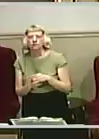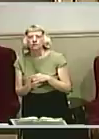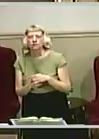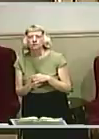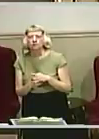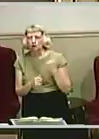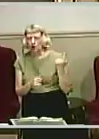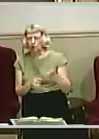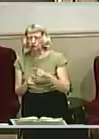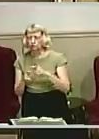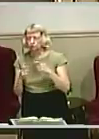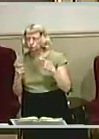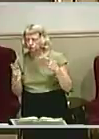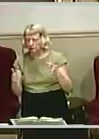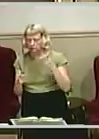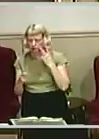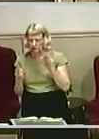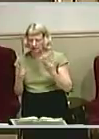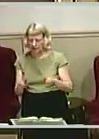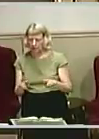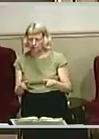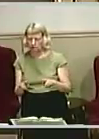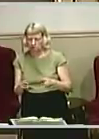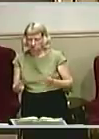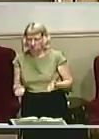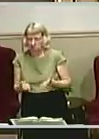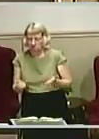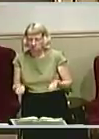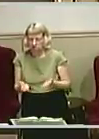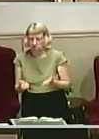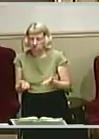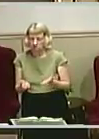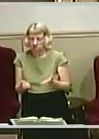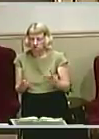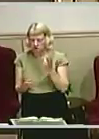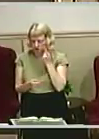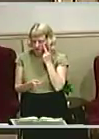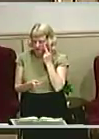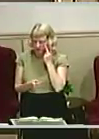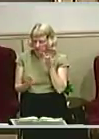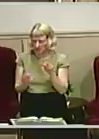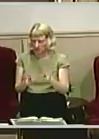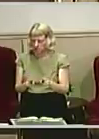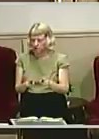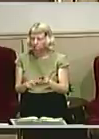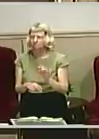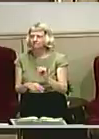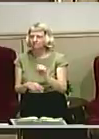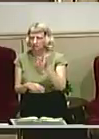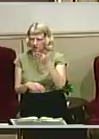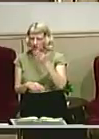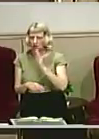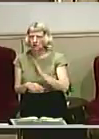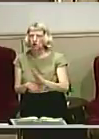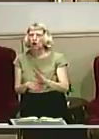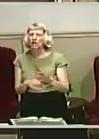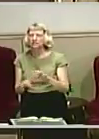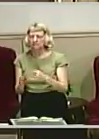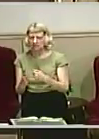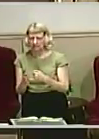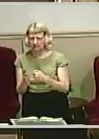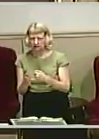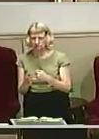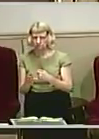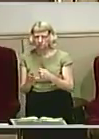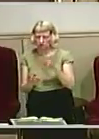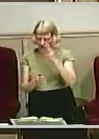But it's always great when you see that happen, because it's always an encouragement. You see that happen and you know what? You know God's behind you. You know God's with